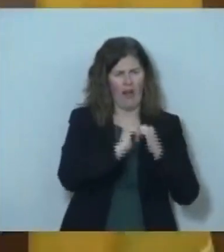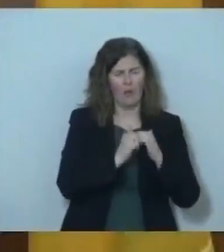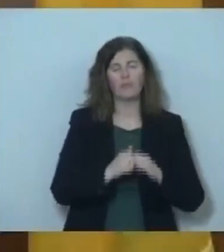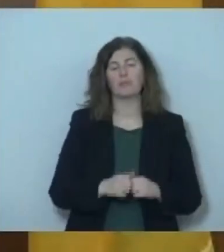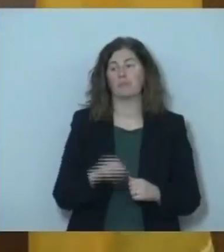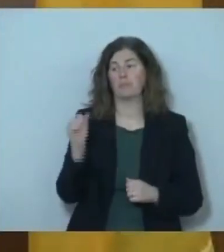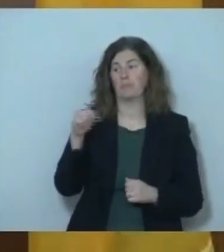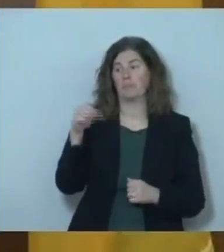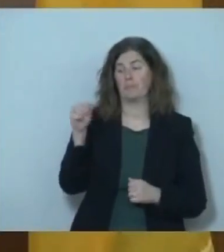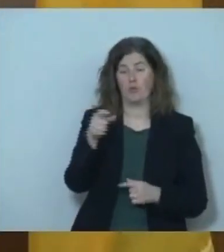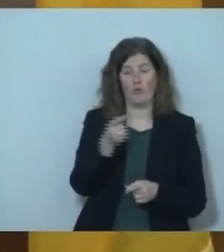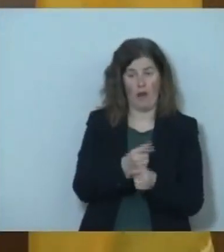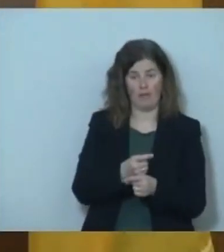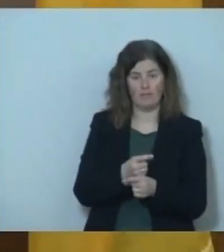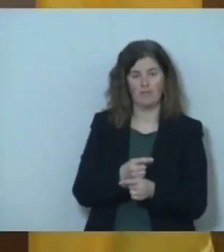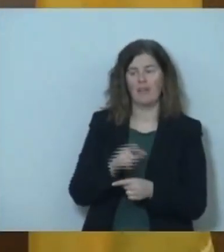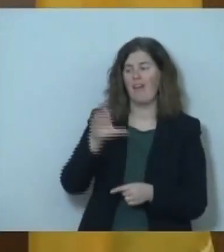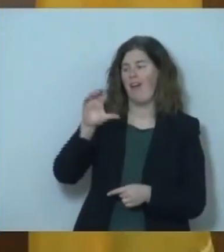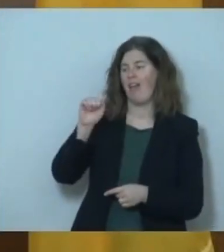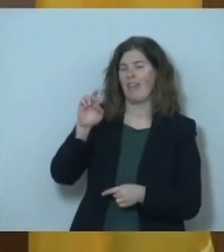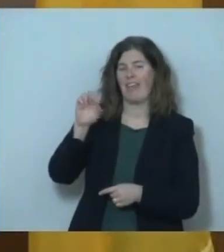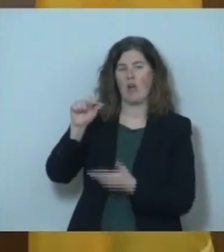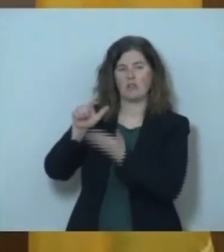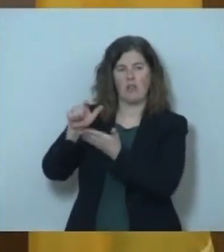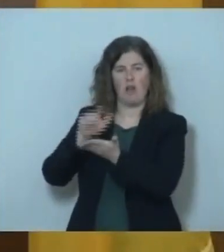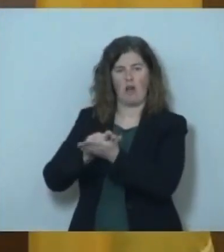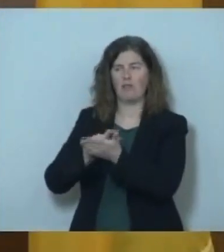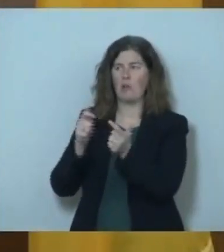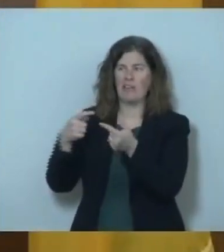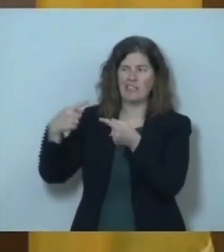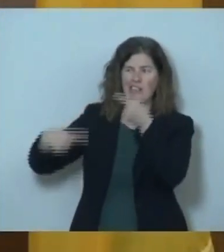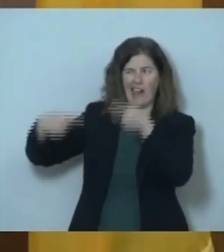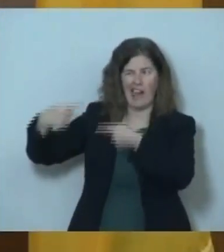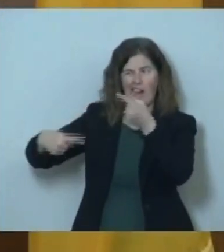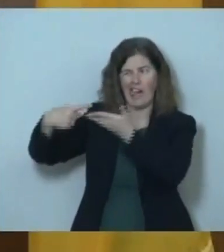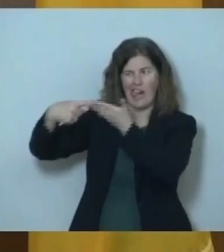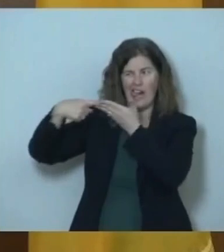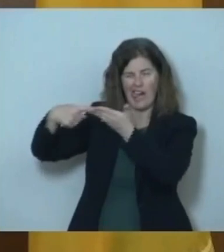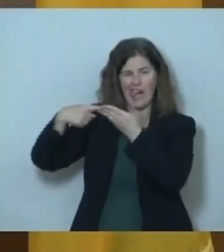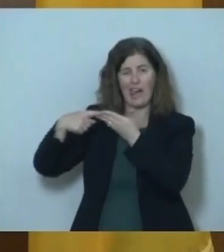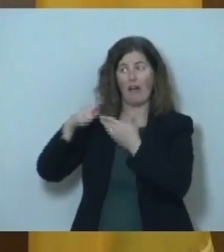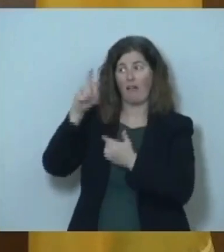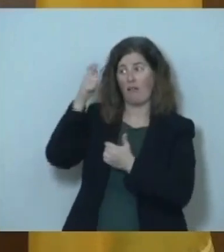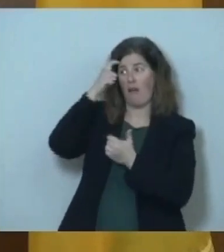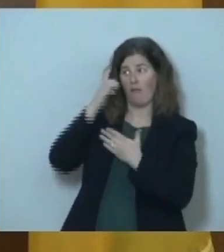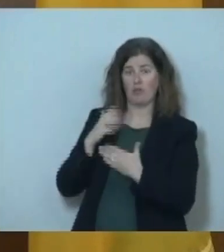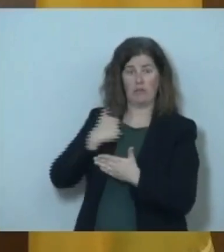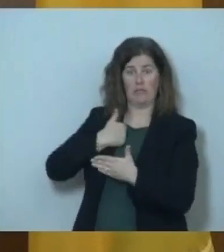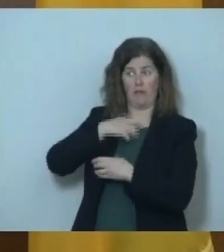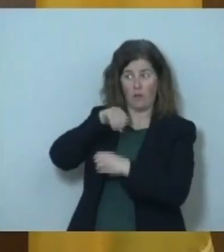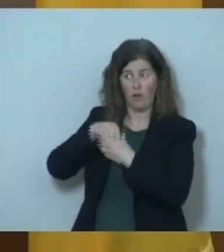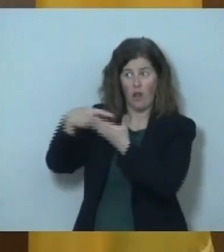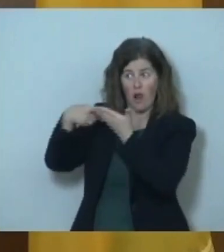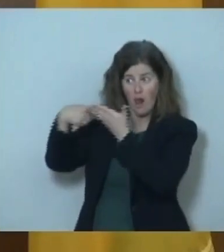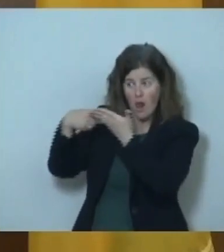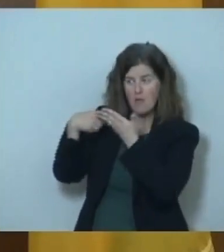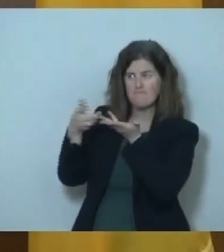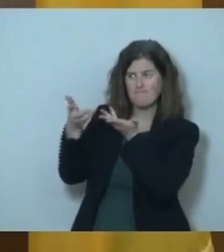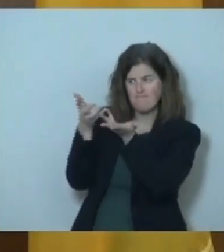Yes, so you're right. So the CARES Act, there's been a big debate nationally, and governors, including myself,